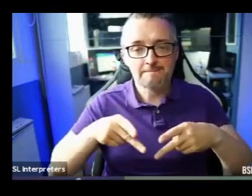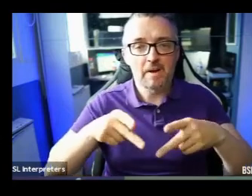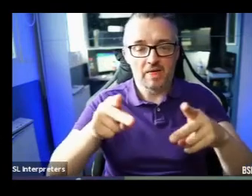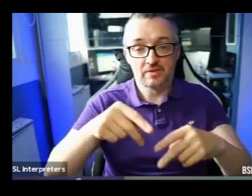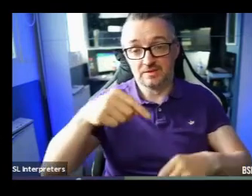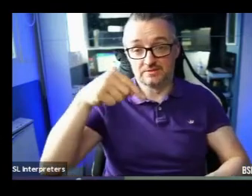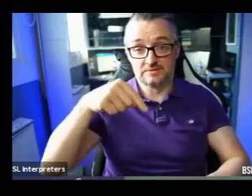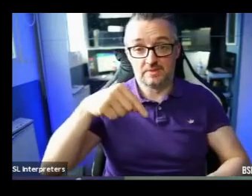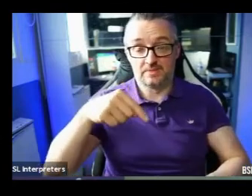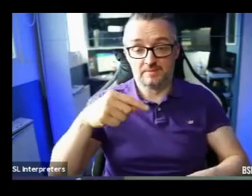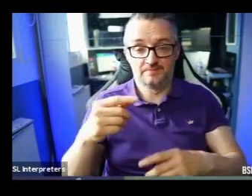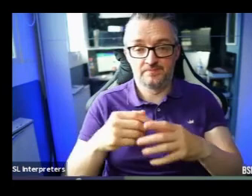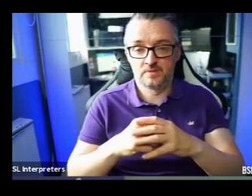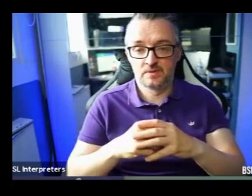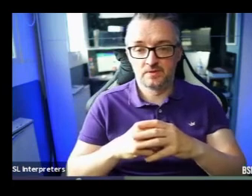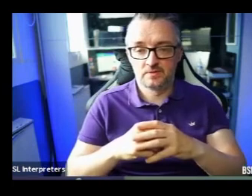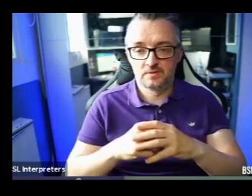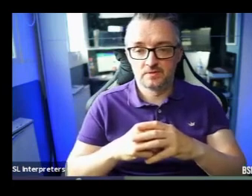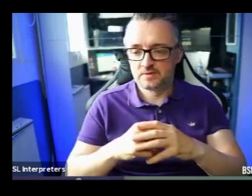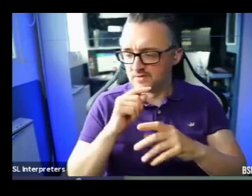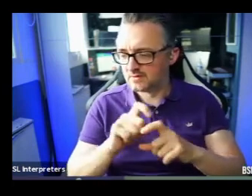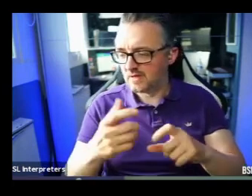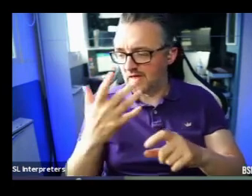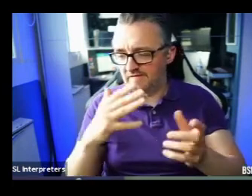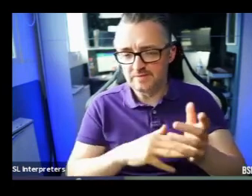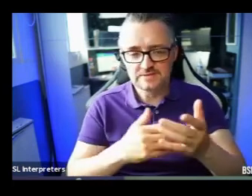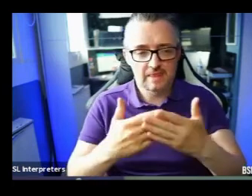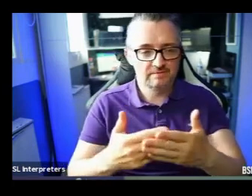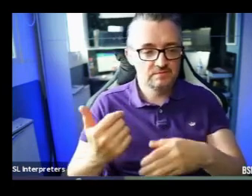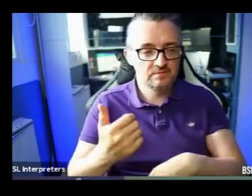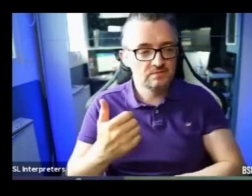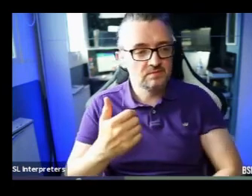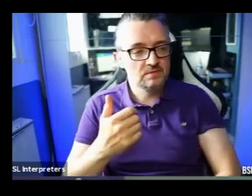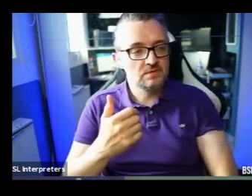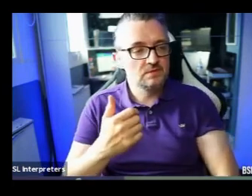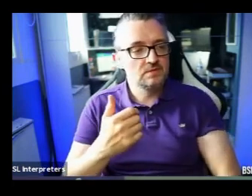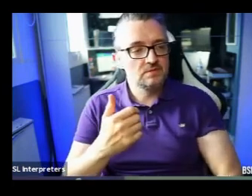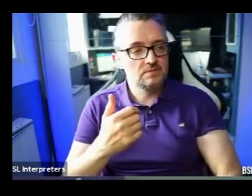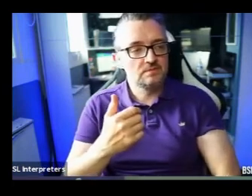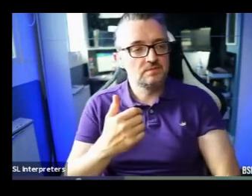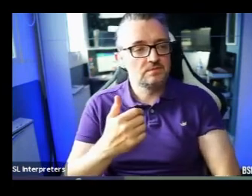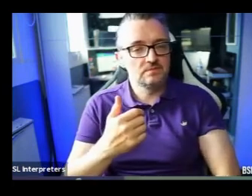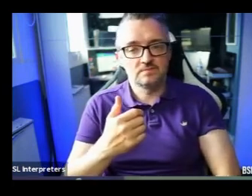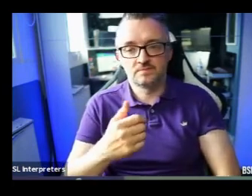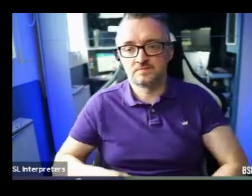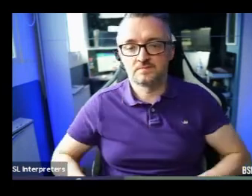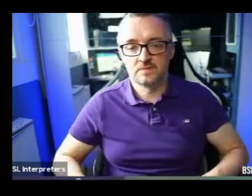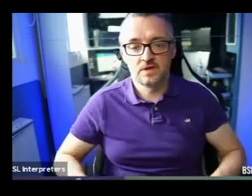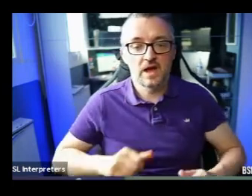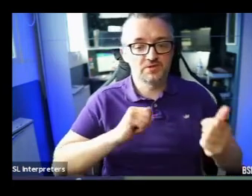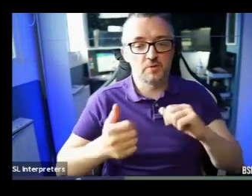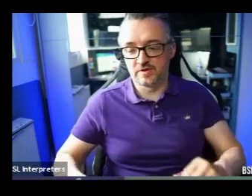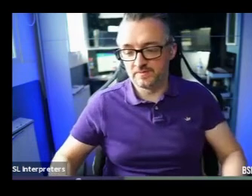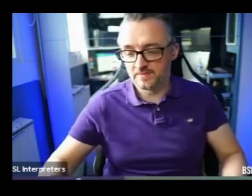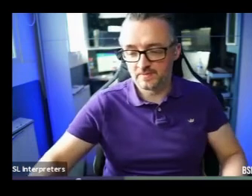pathway is this. I'll just check. I think I still got about 5 minutes, Irene. Is that okay? Yeah, I can